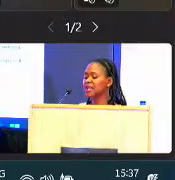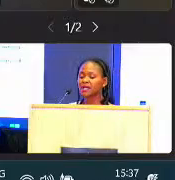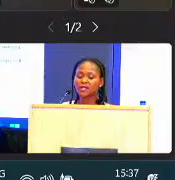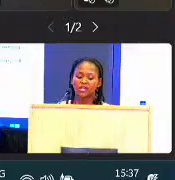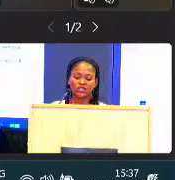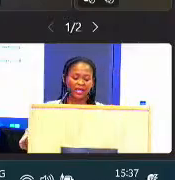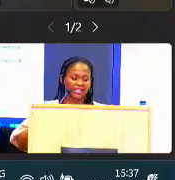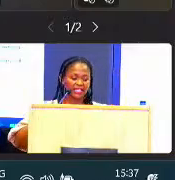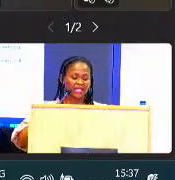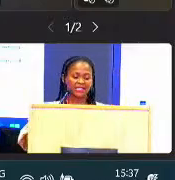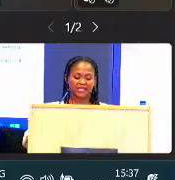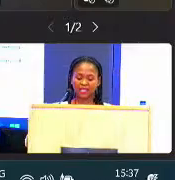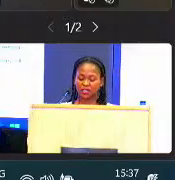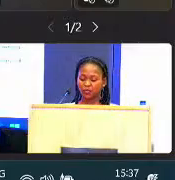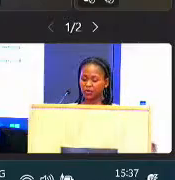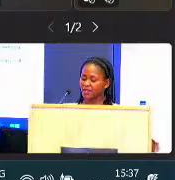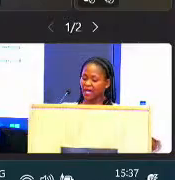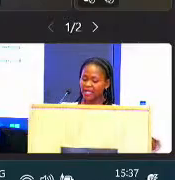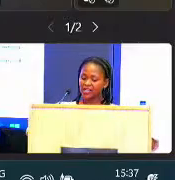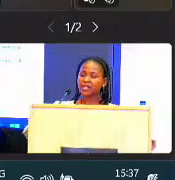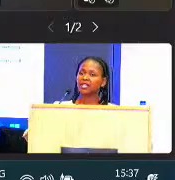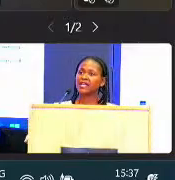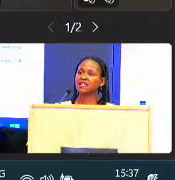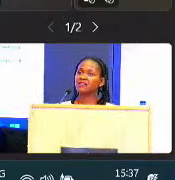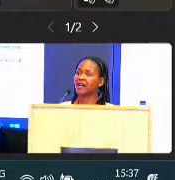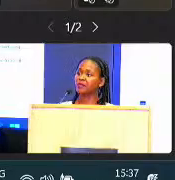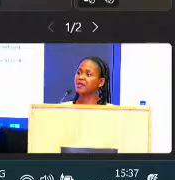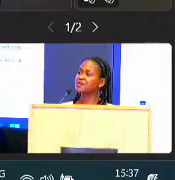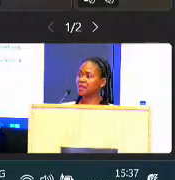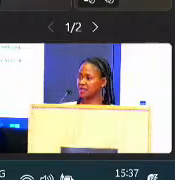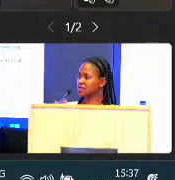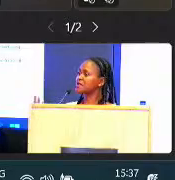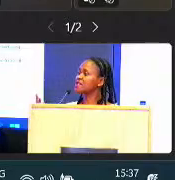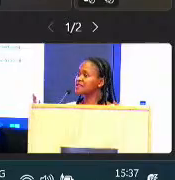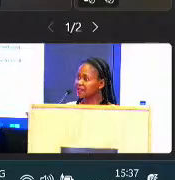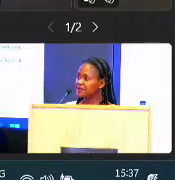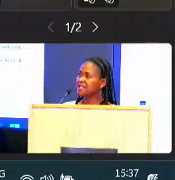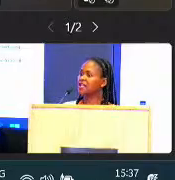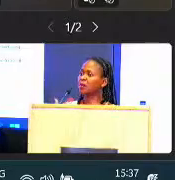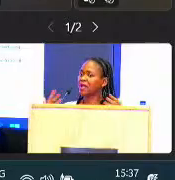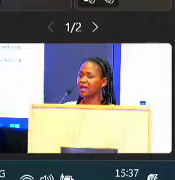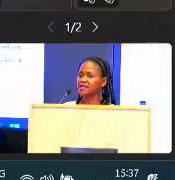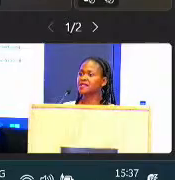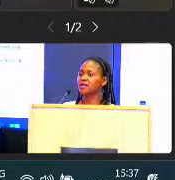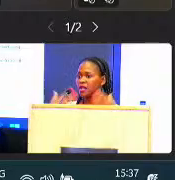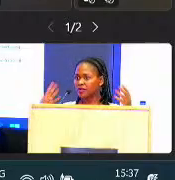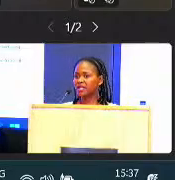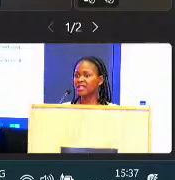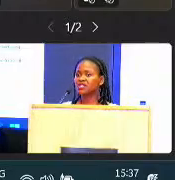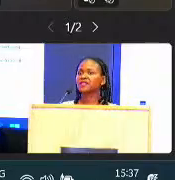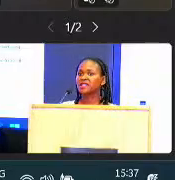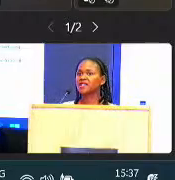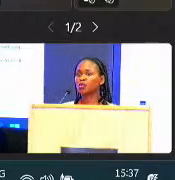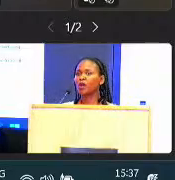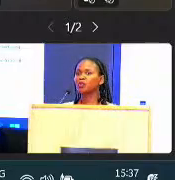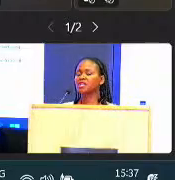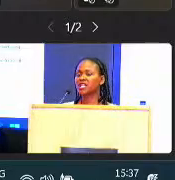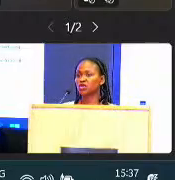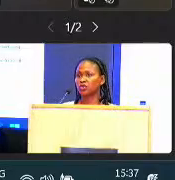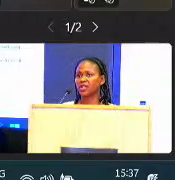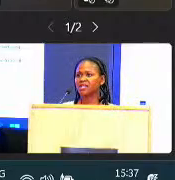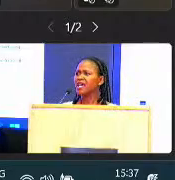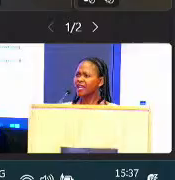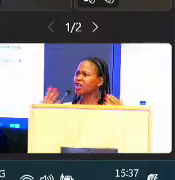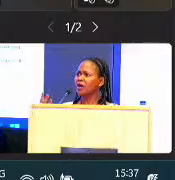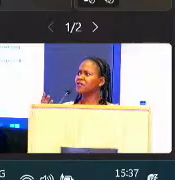nuclear. So I indicated that both are highly regulated environments, but there are certain safety and compliance and regulatory things that one would need to look